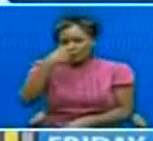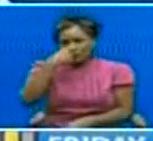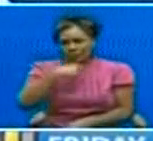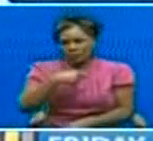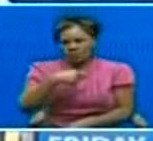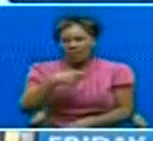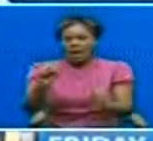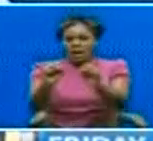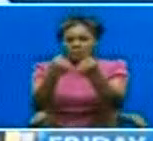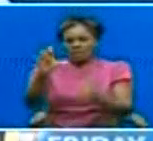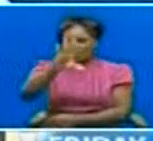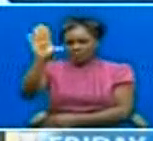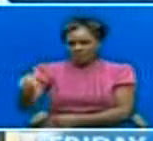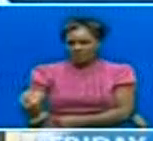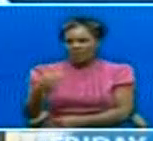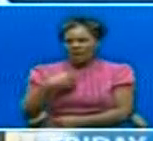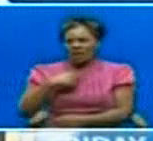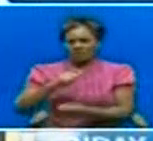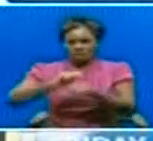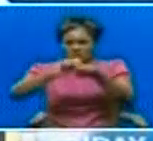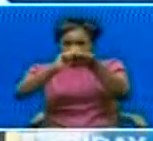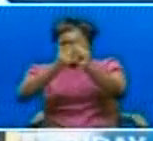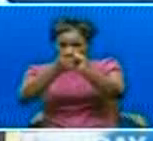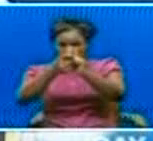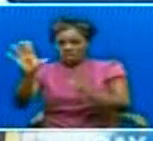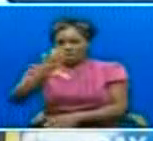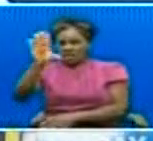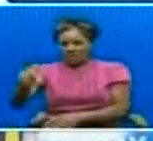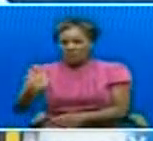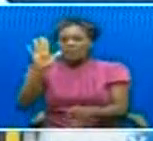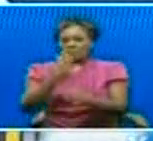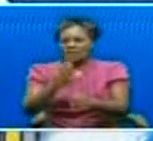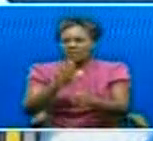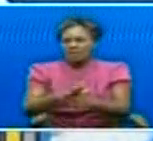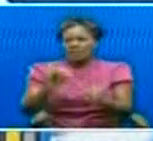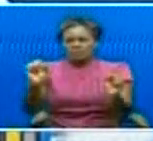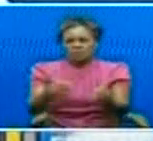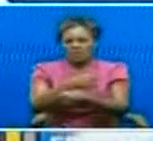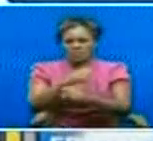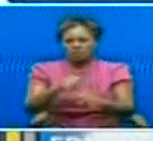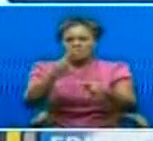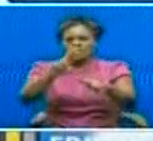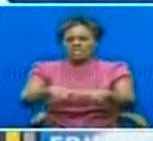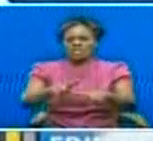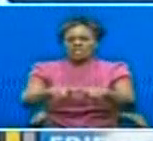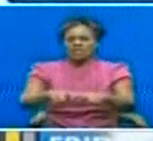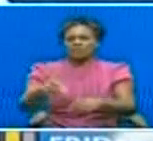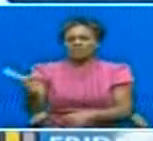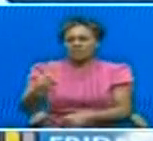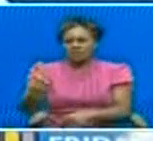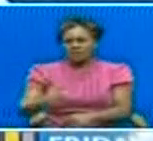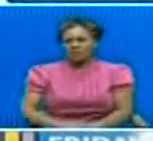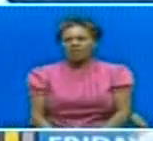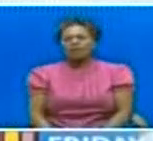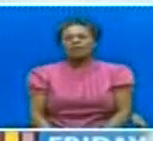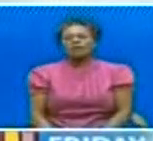thing that's happening in Africa. There's a revolution happening in Africa. A lot of people said you cannot get out a sitting president in